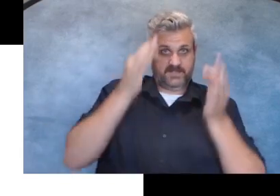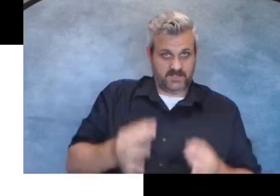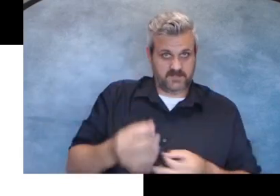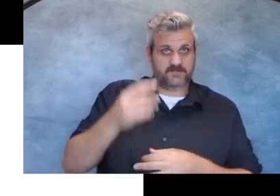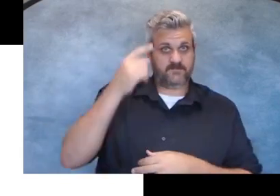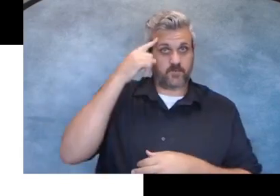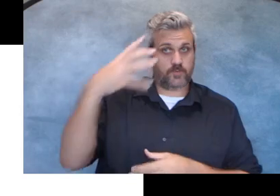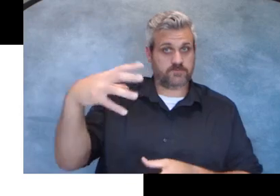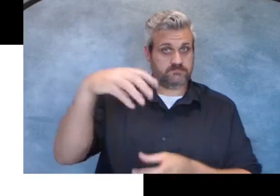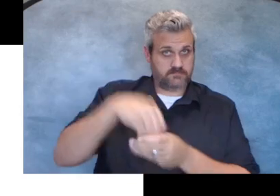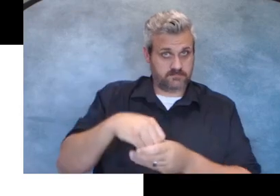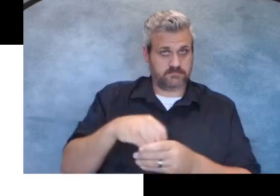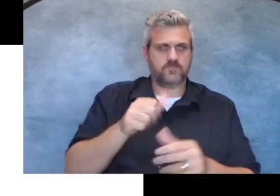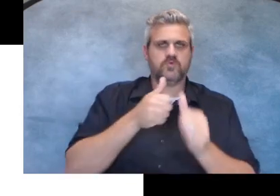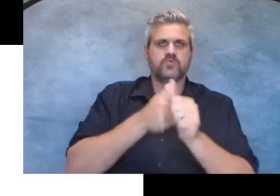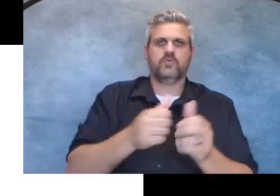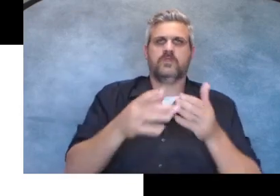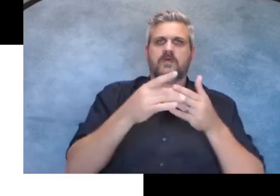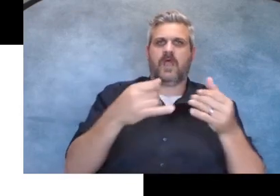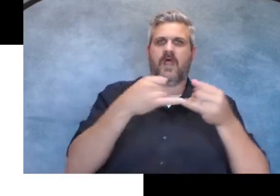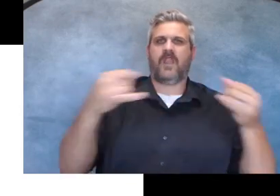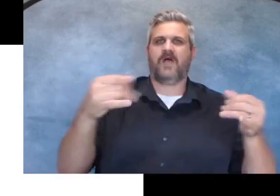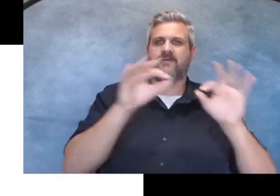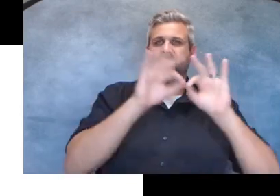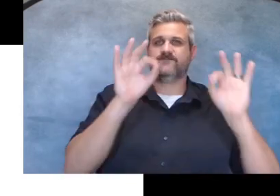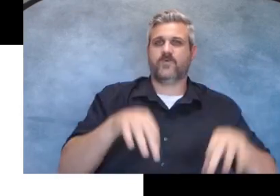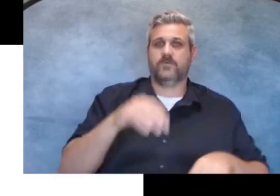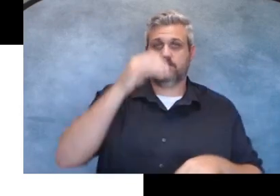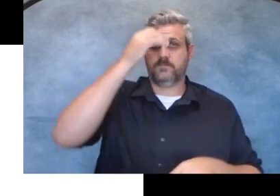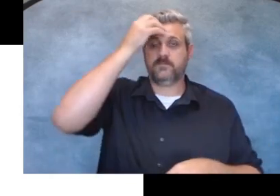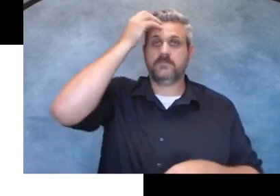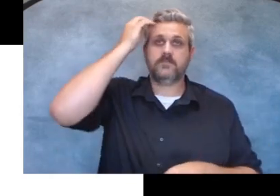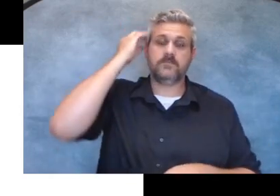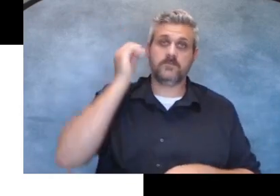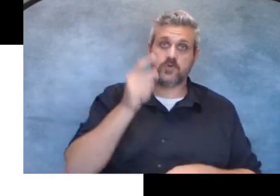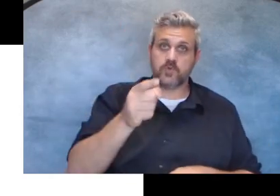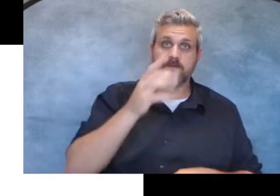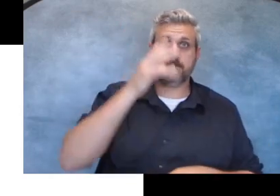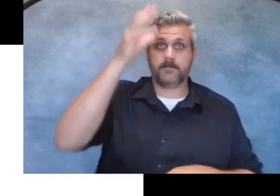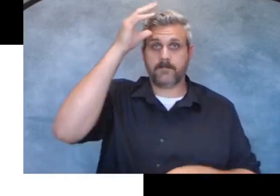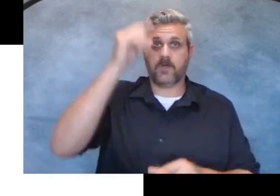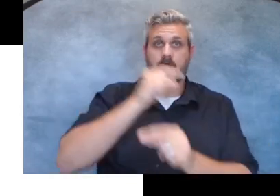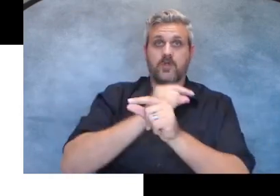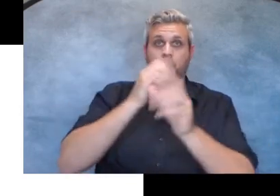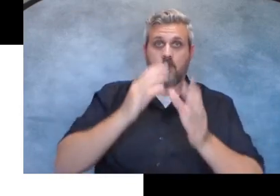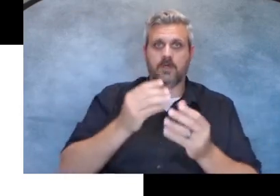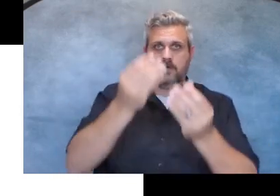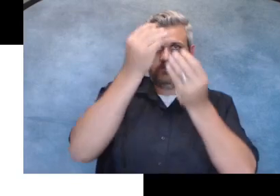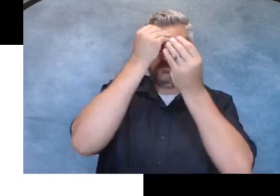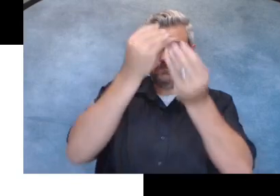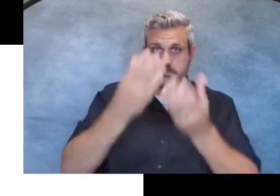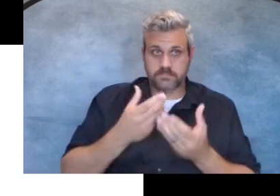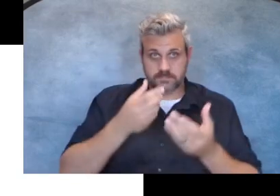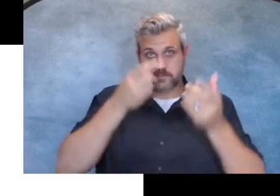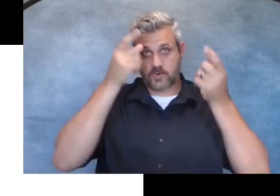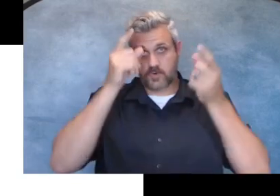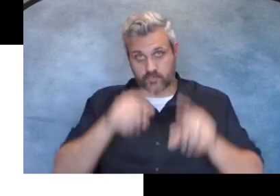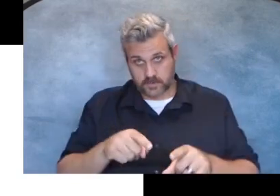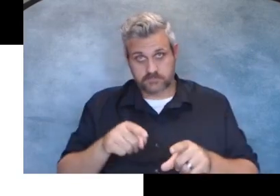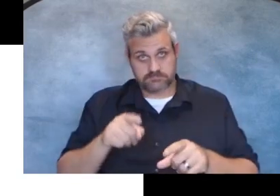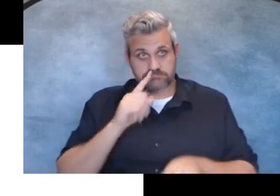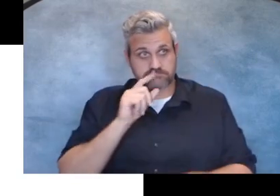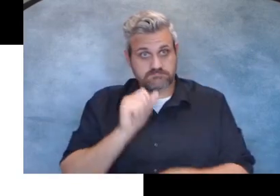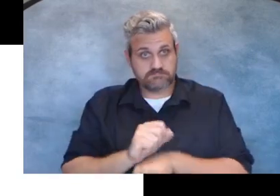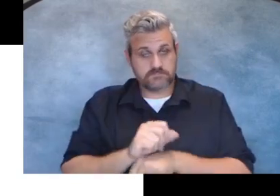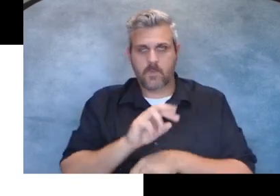for participation on the guidelines form. As the parent or guardian, you will need to provide your input on whether you agree the student